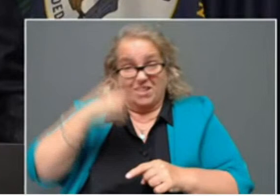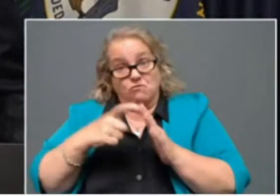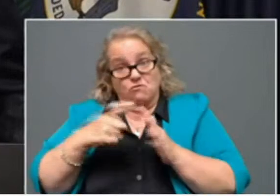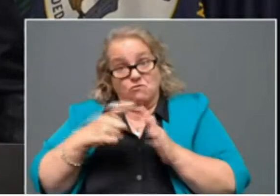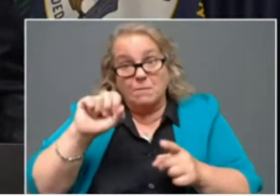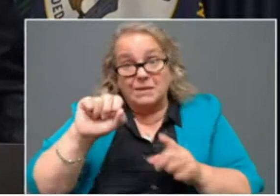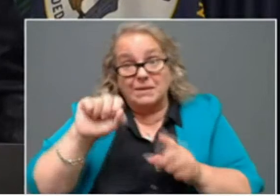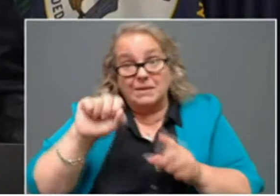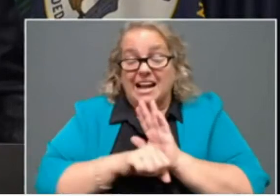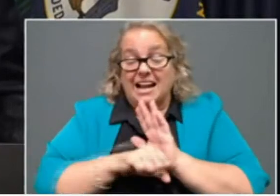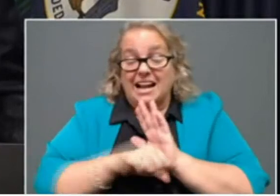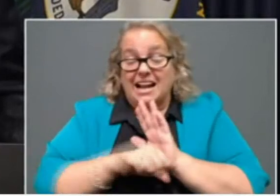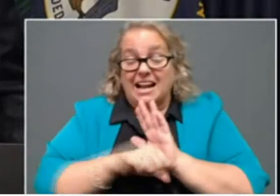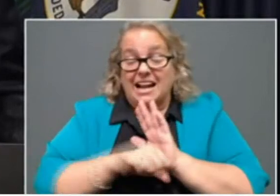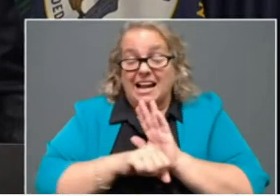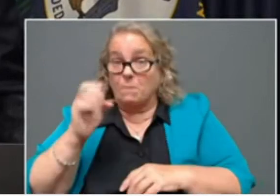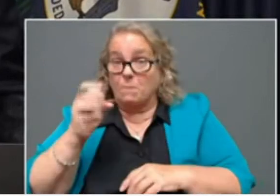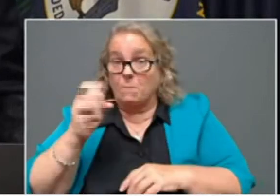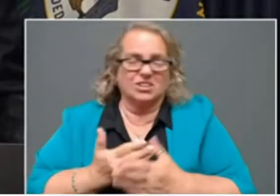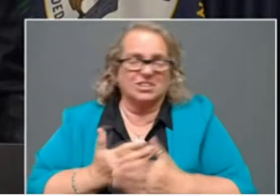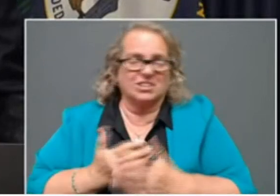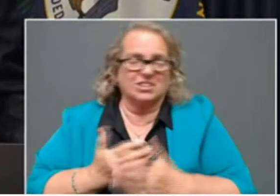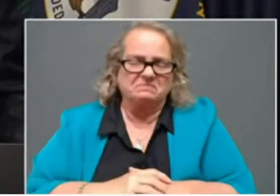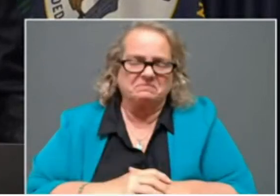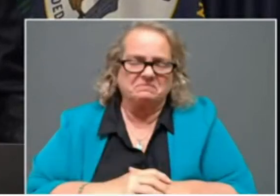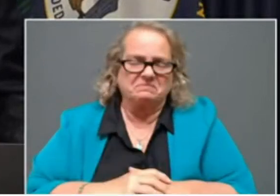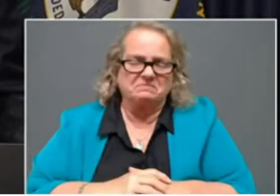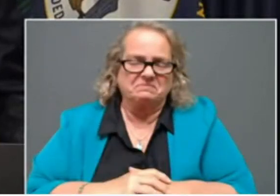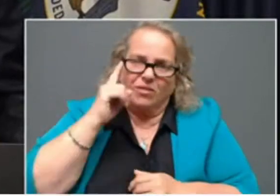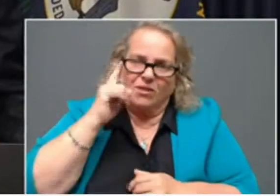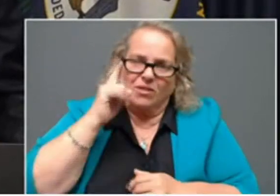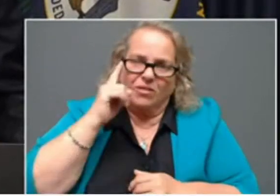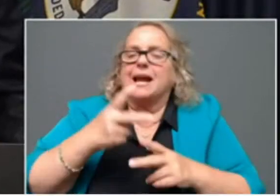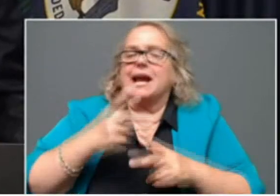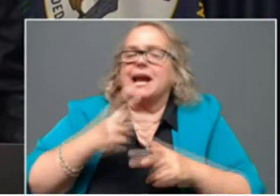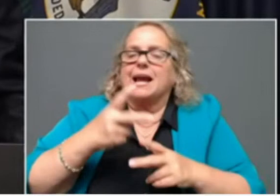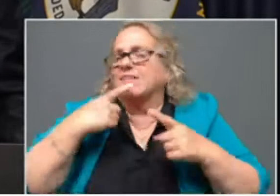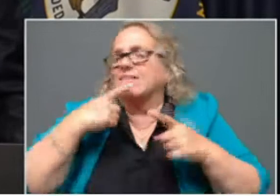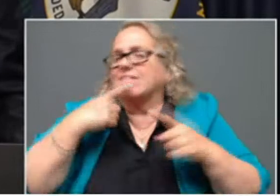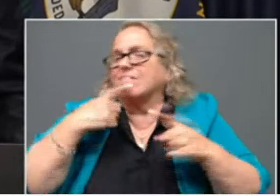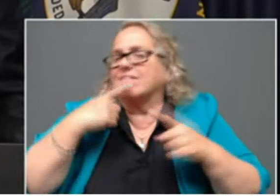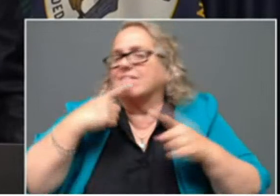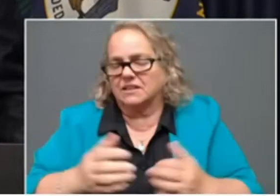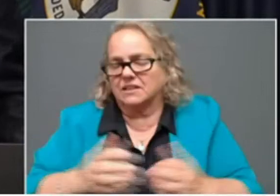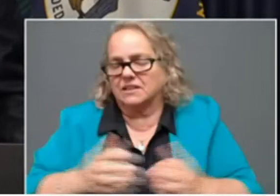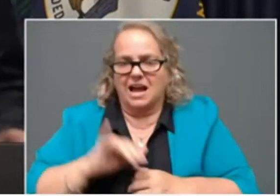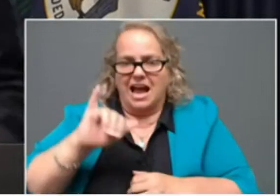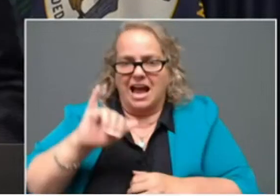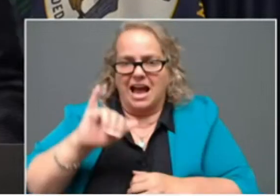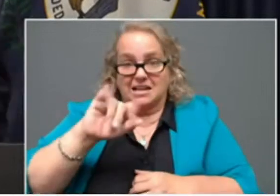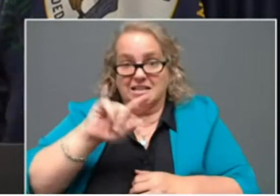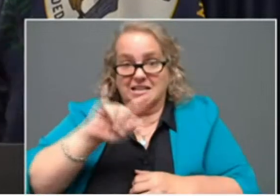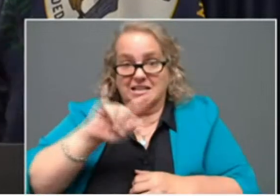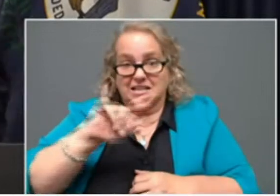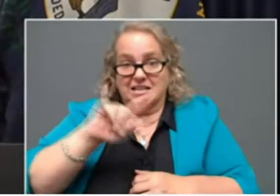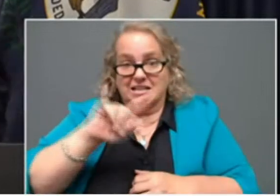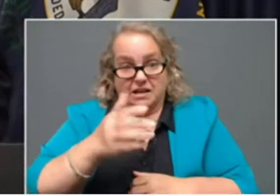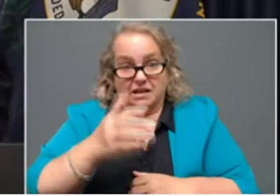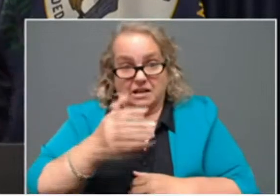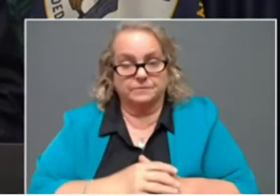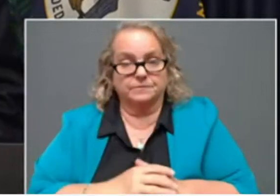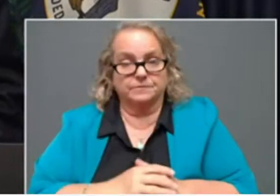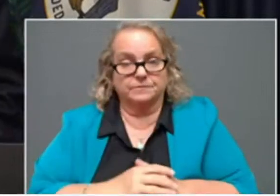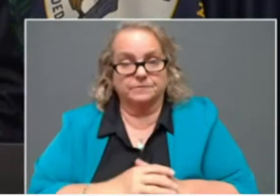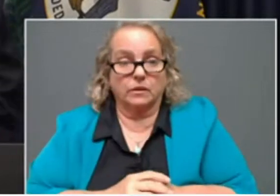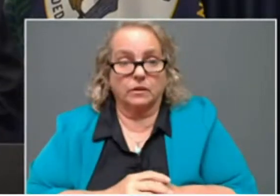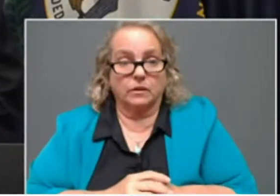a step that we're taking. Do we have Isaiah Kim Martinez? Isaiah. If I'm wrong, I mean, not a